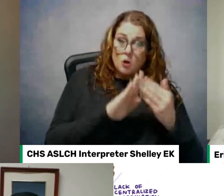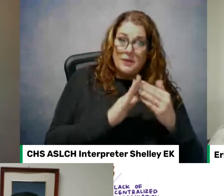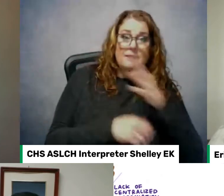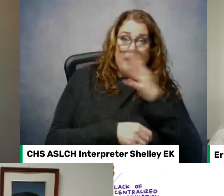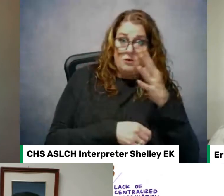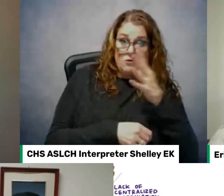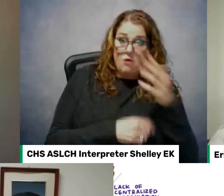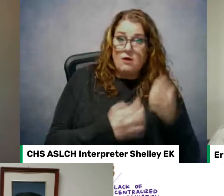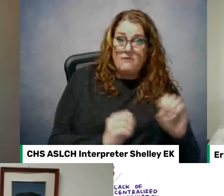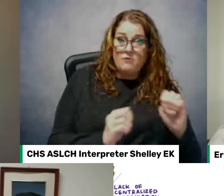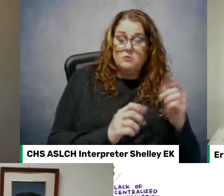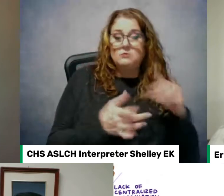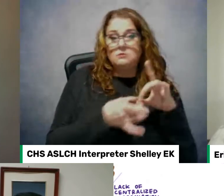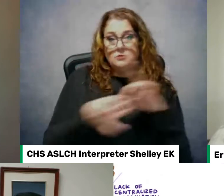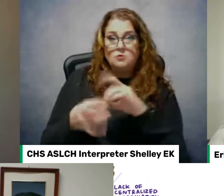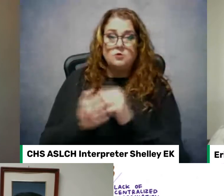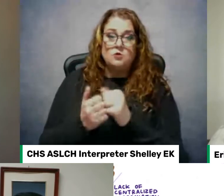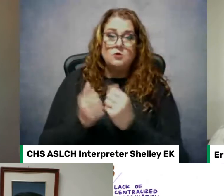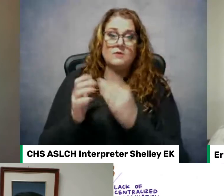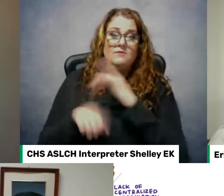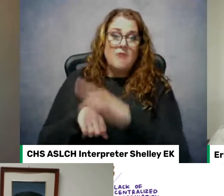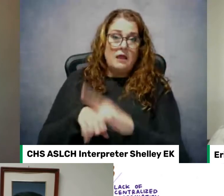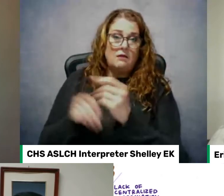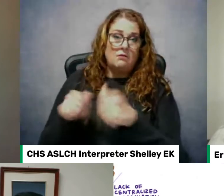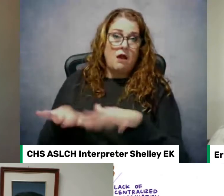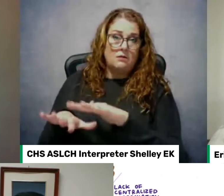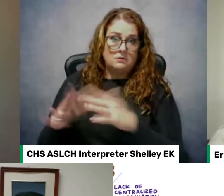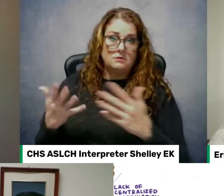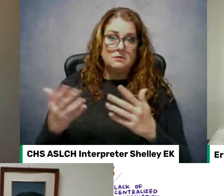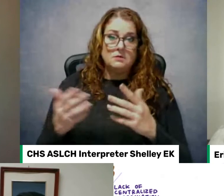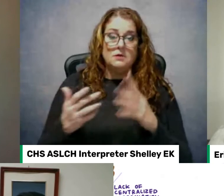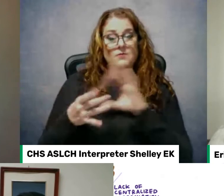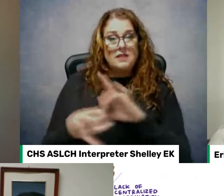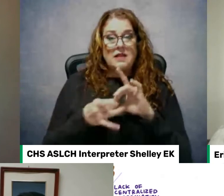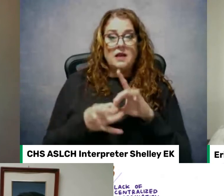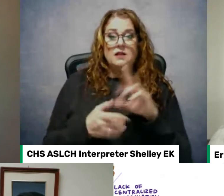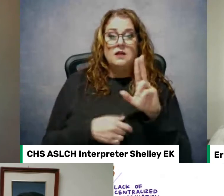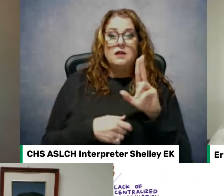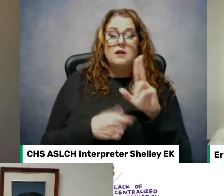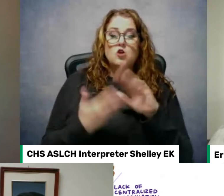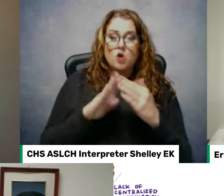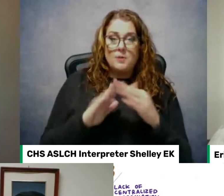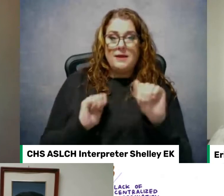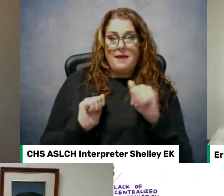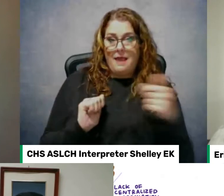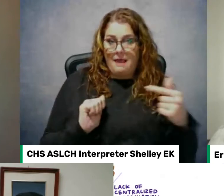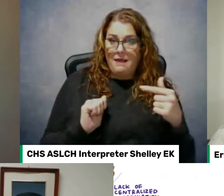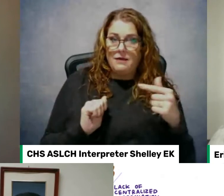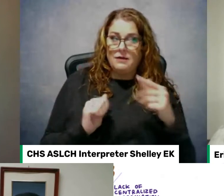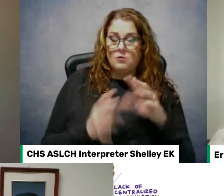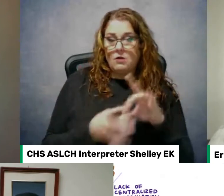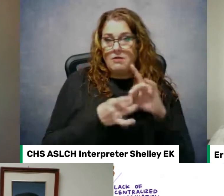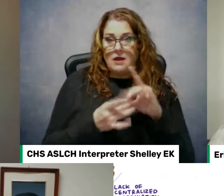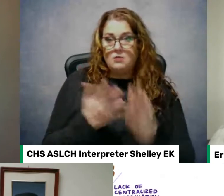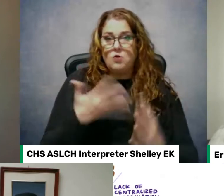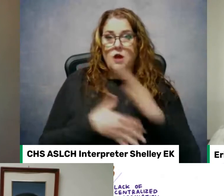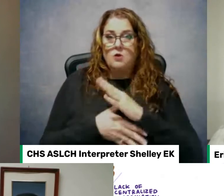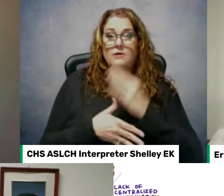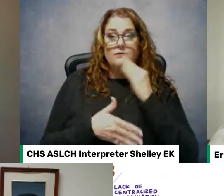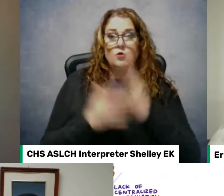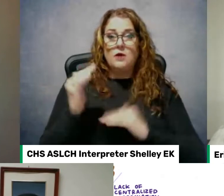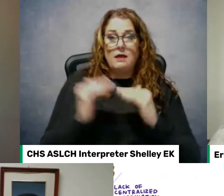some of these vacant lots. So I think there's a huge connection there, especially around the urban ag related priorities in the food equity